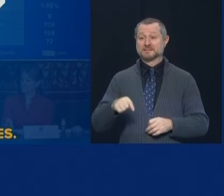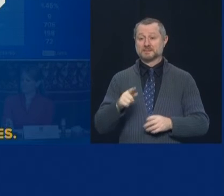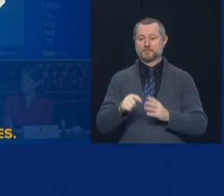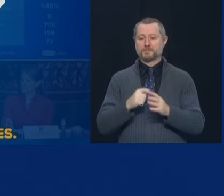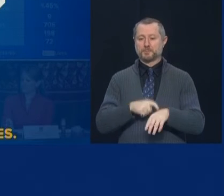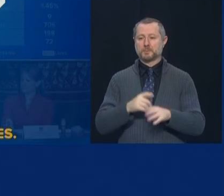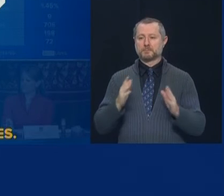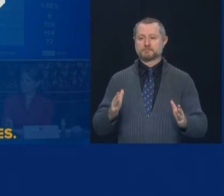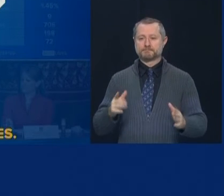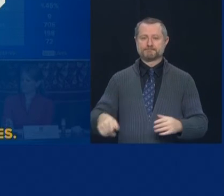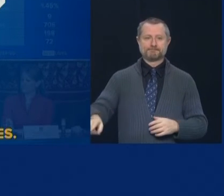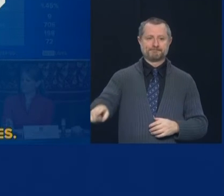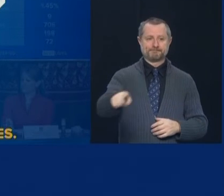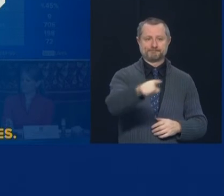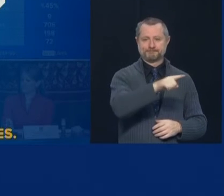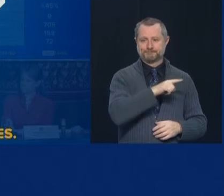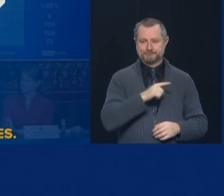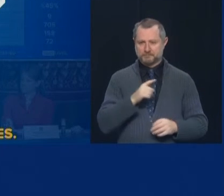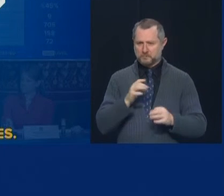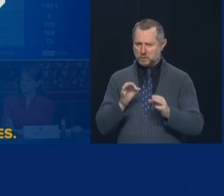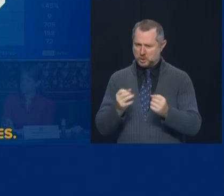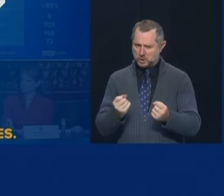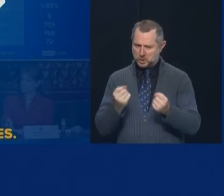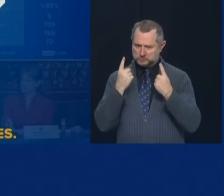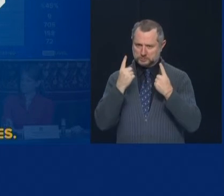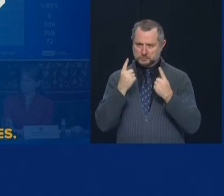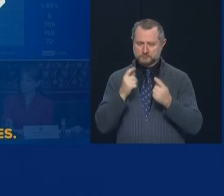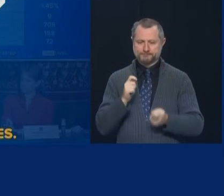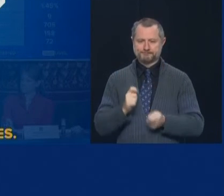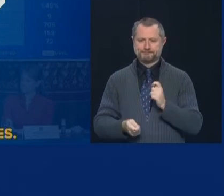public to understand the changing dynamics